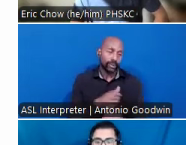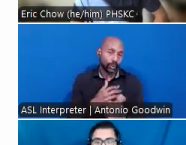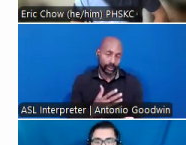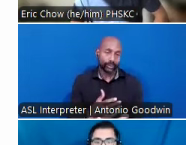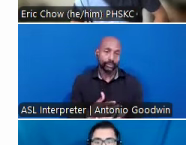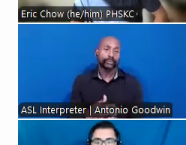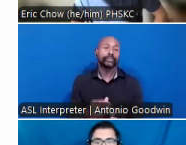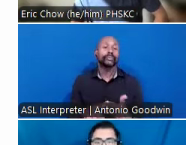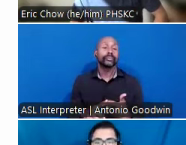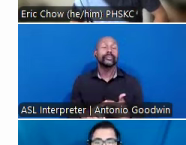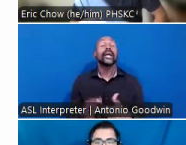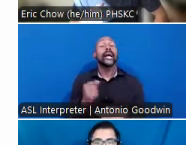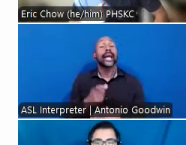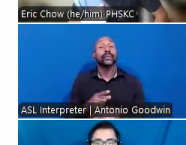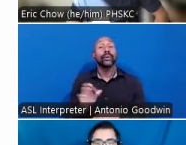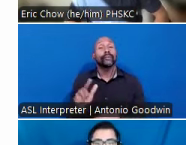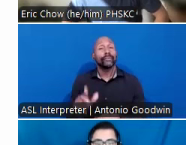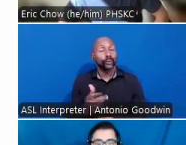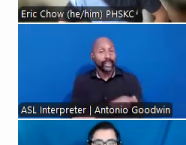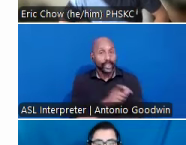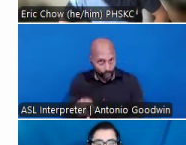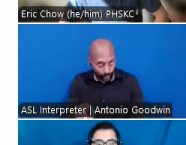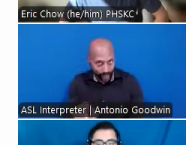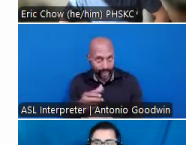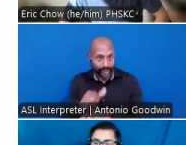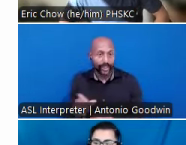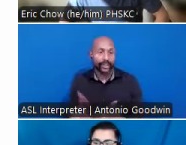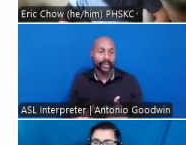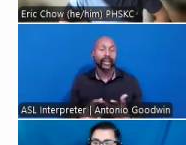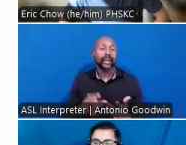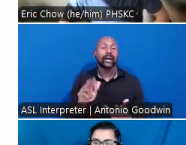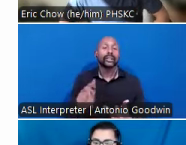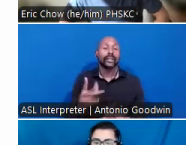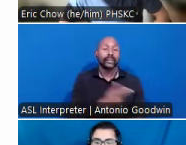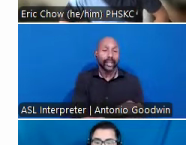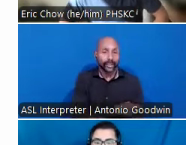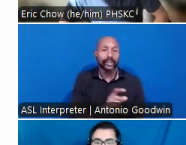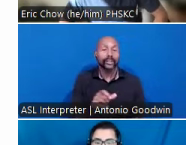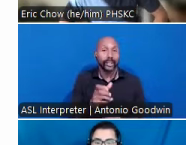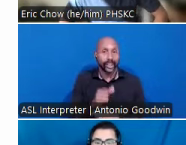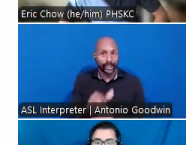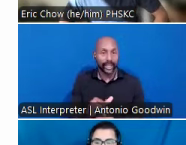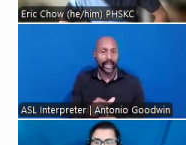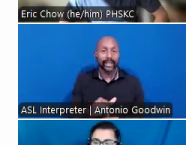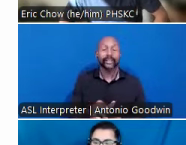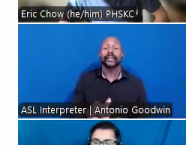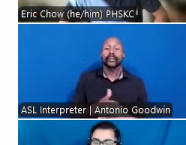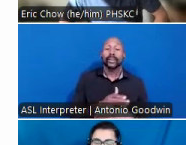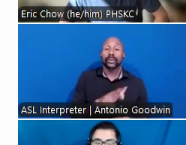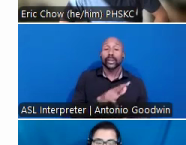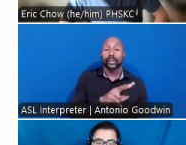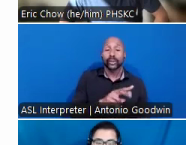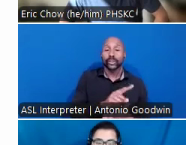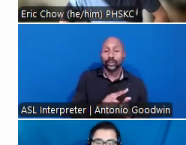flu vaccine, and they should also receive the RSV vaccination to protect their baby at 32 to 36 weeks